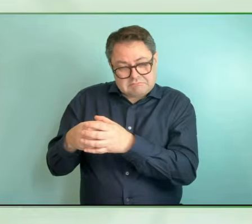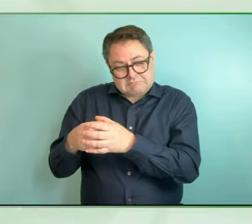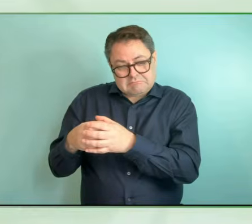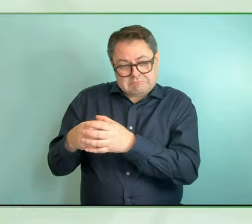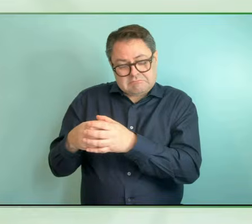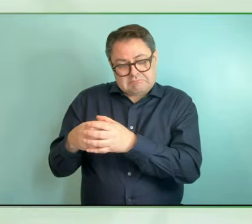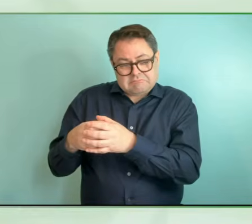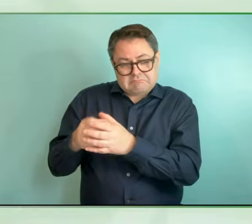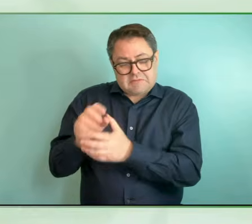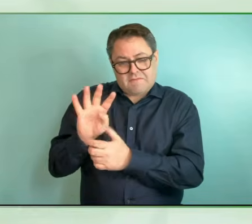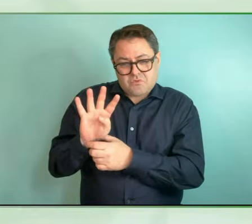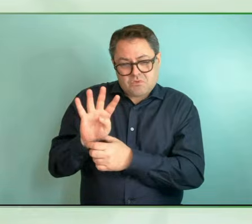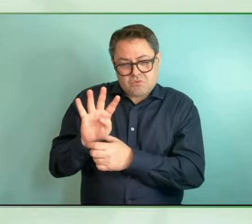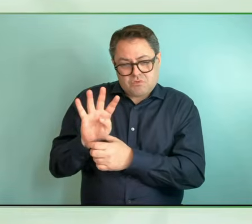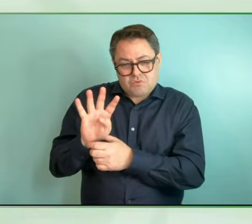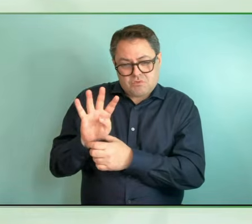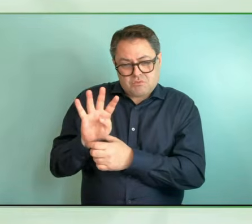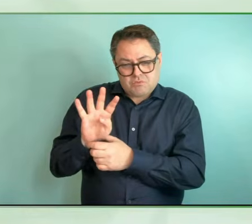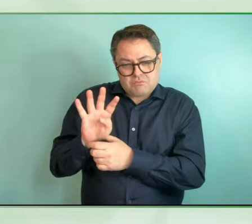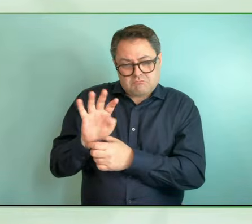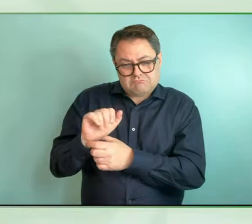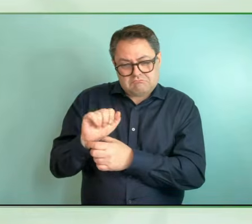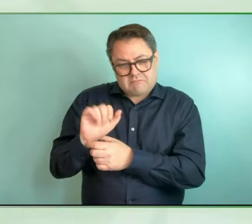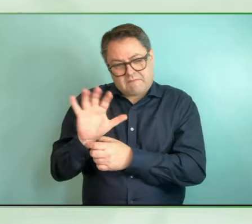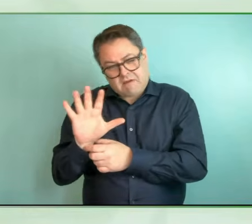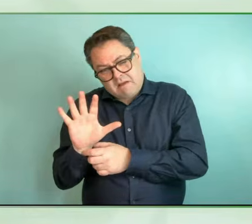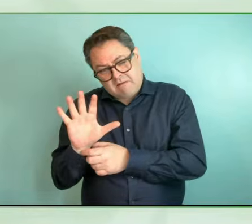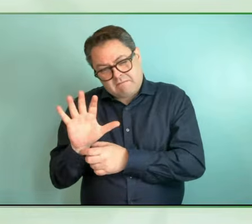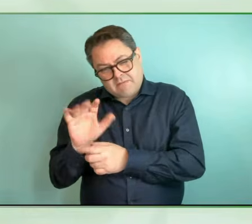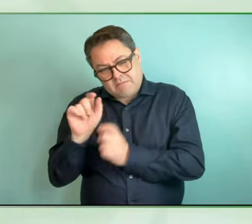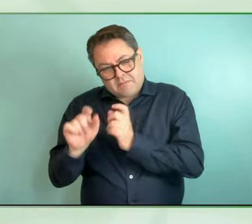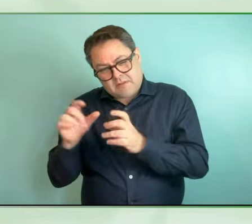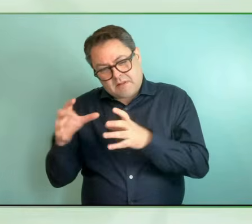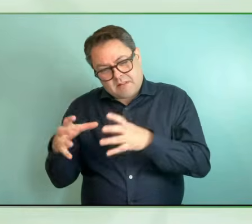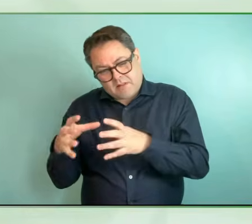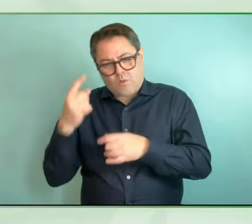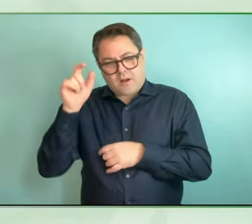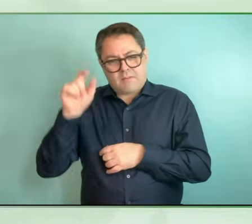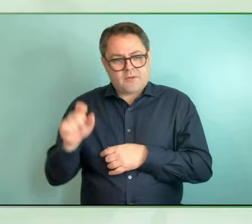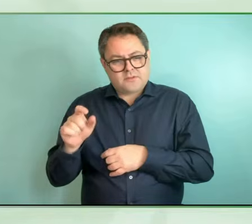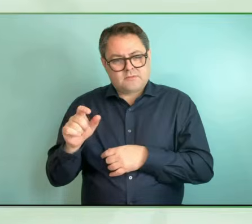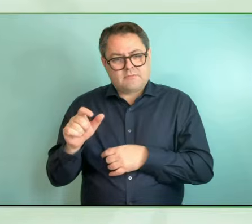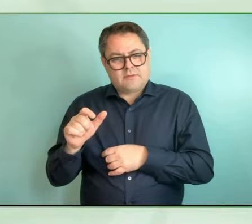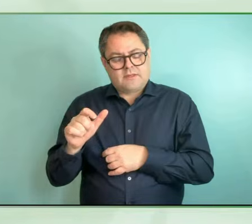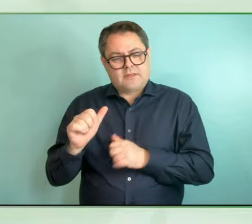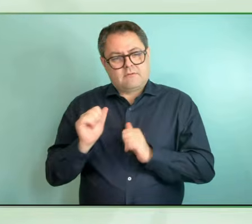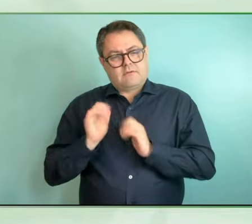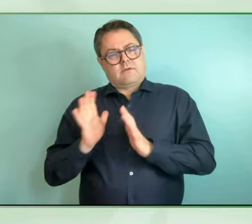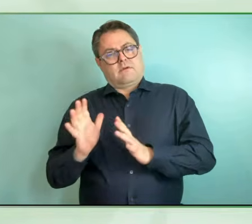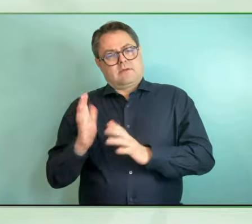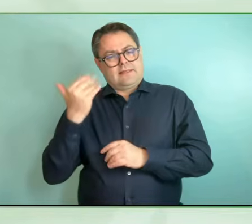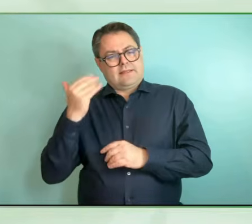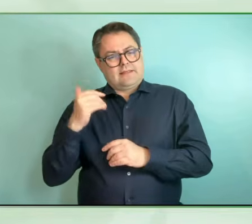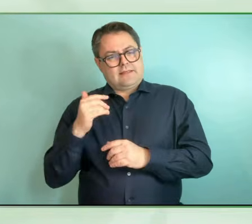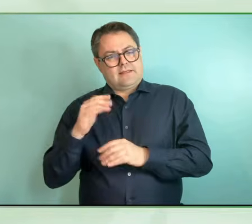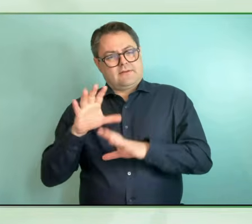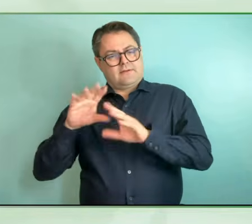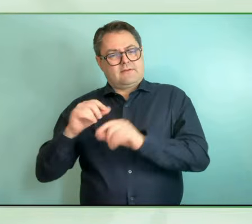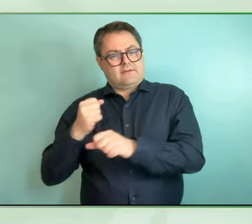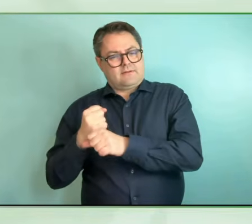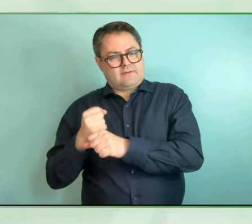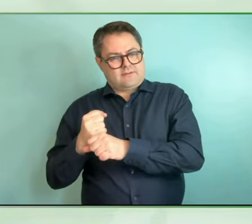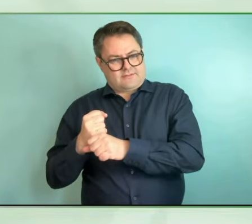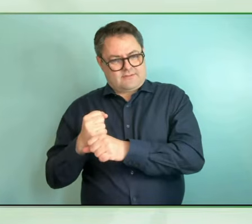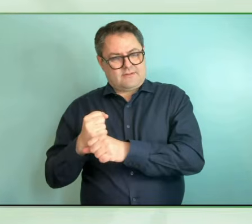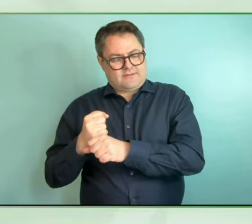or 5, but there's someone that resigned recently, so it's been varying. But